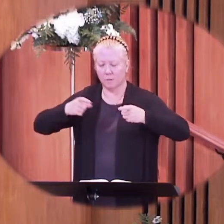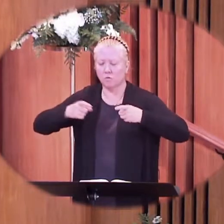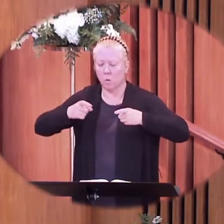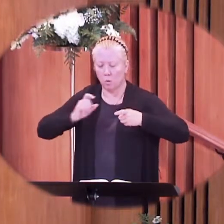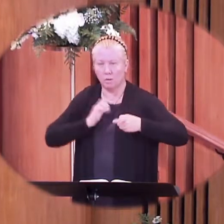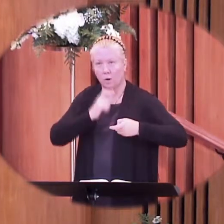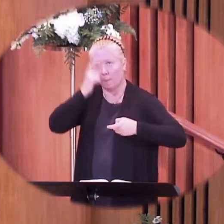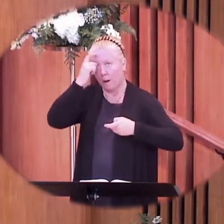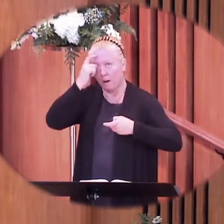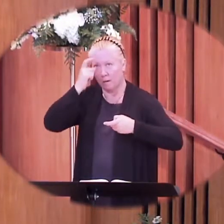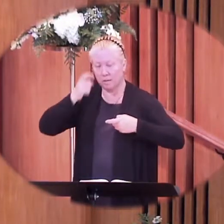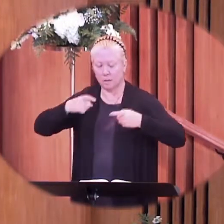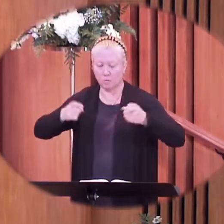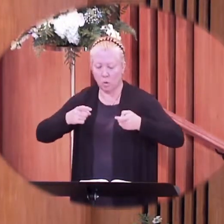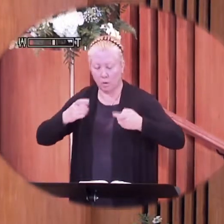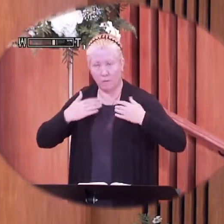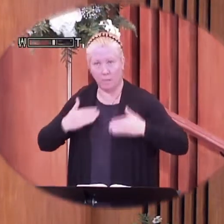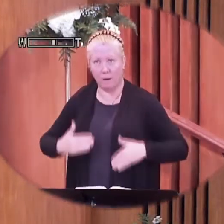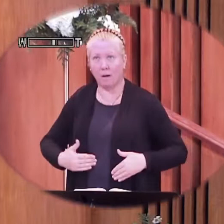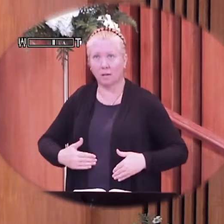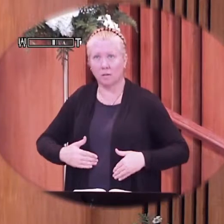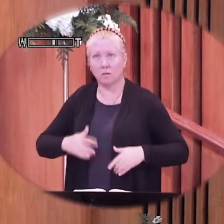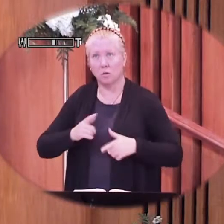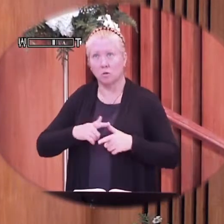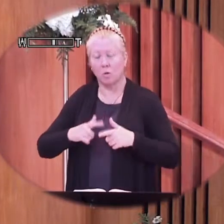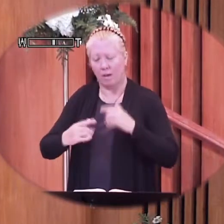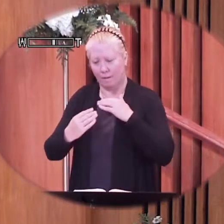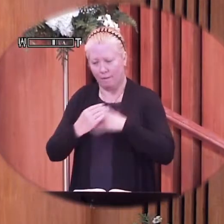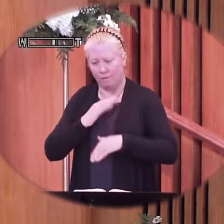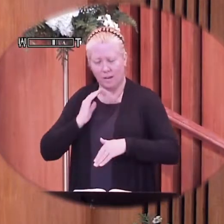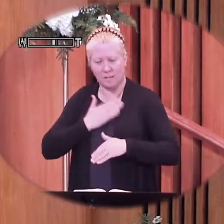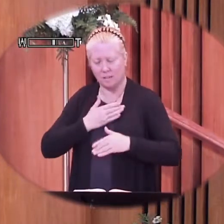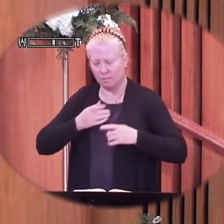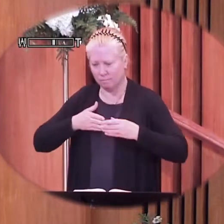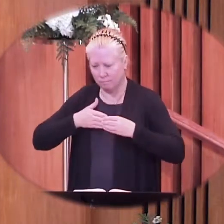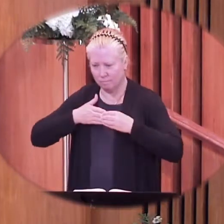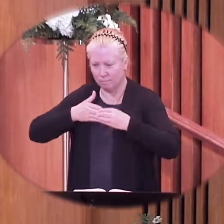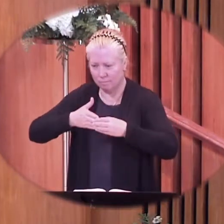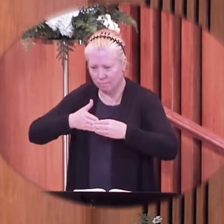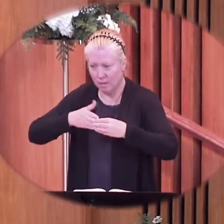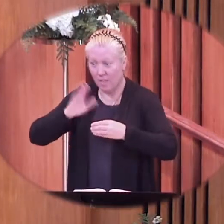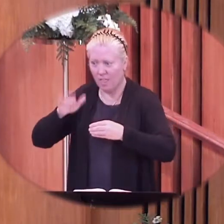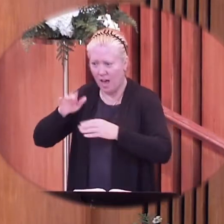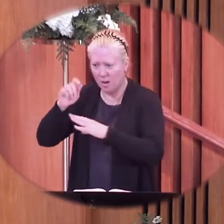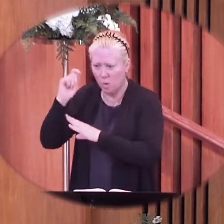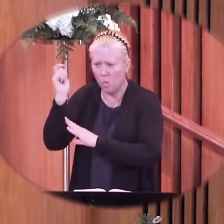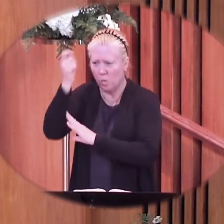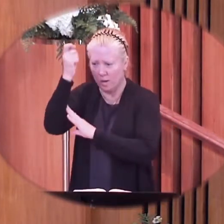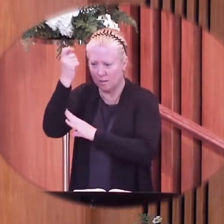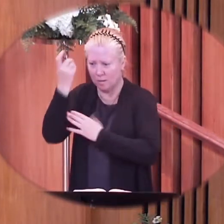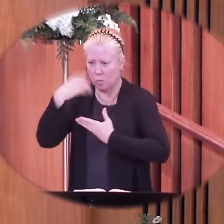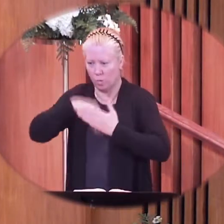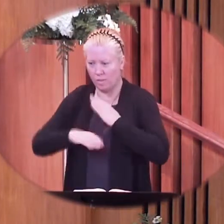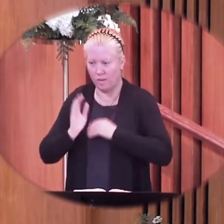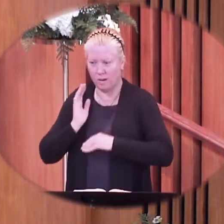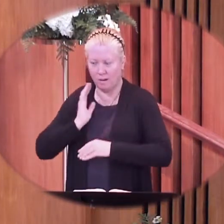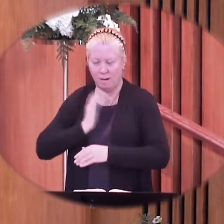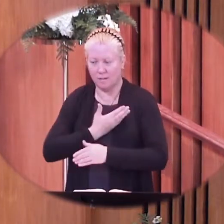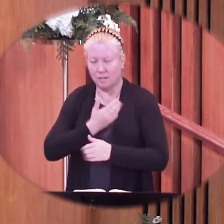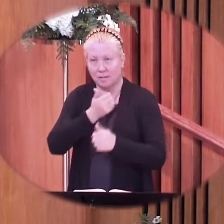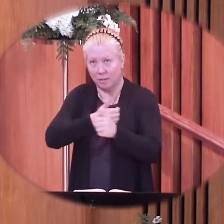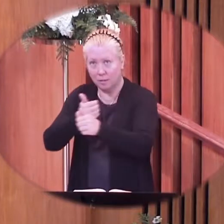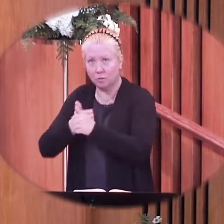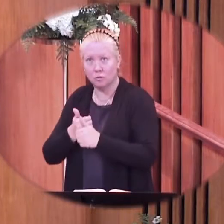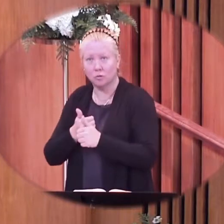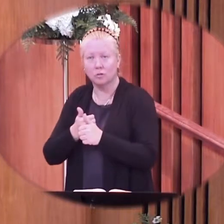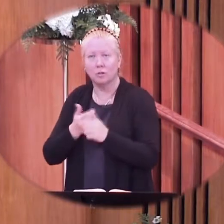its effects, and not our own desires, may always prevail in us through Christ our